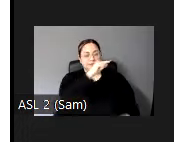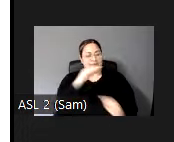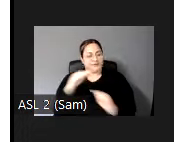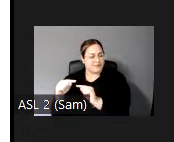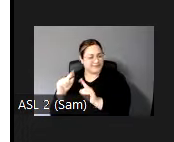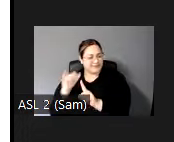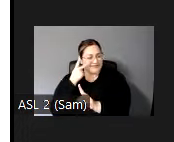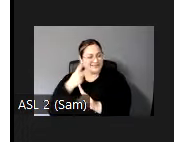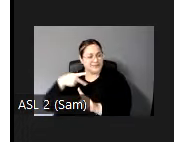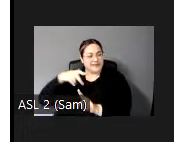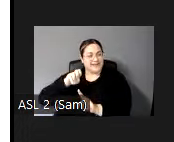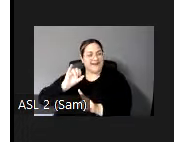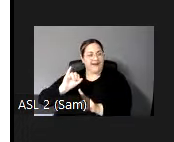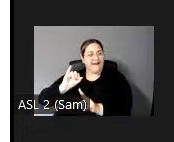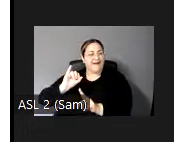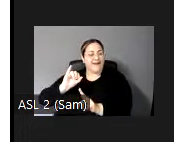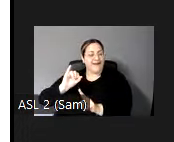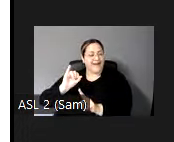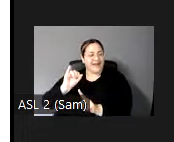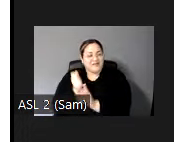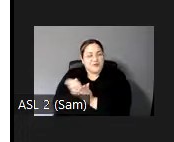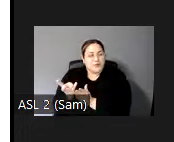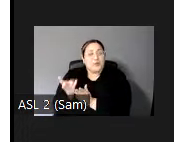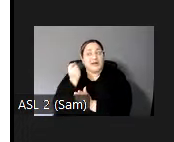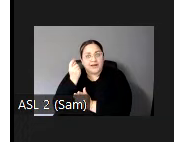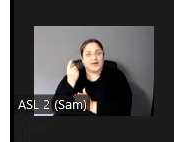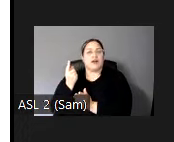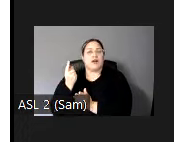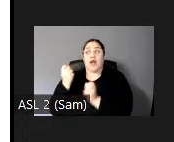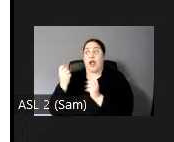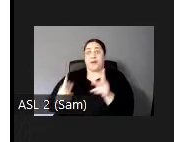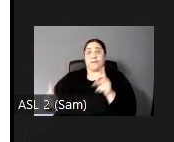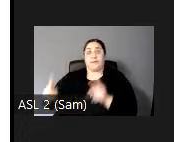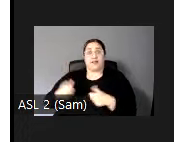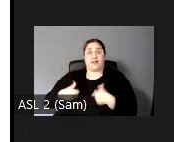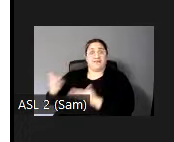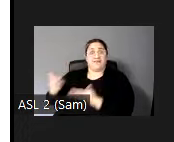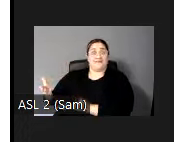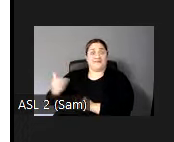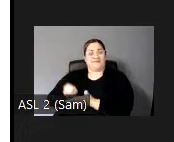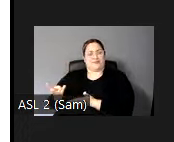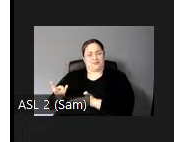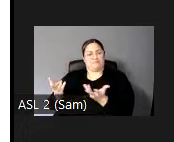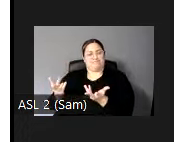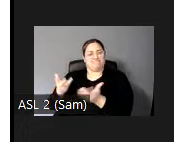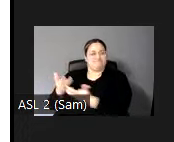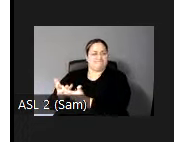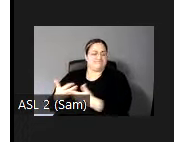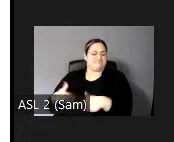place, but their infrastructure matches their smallness. So even, a relatively